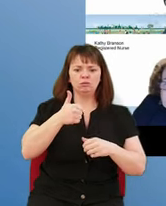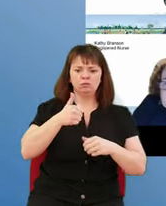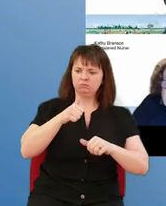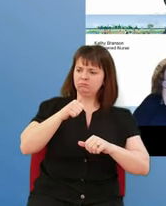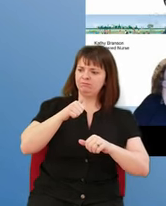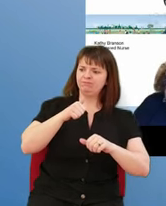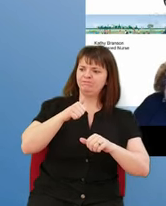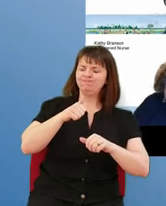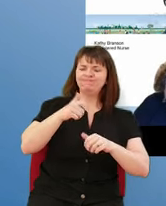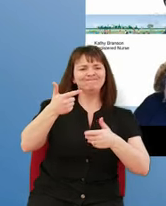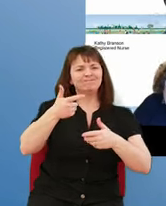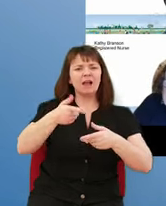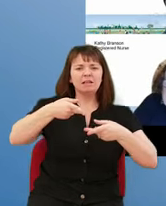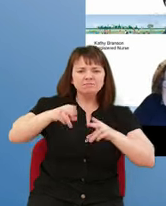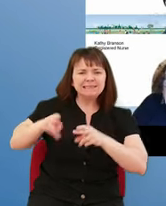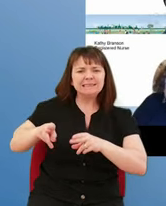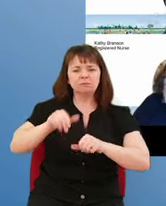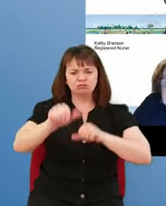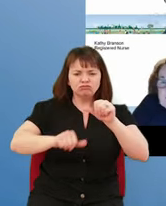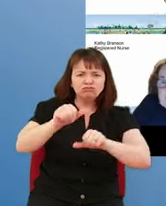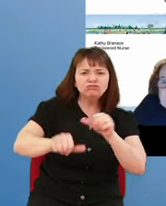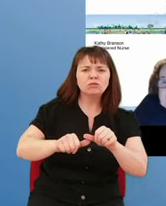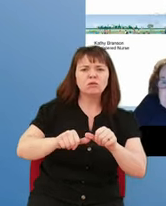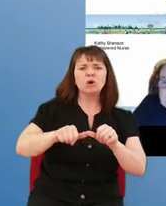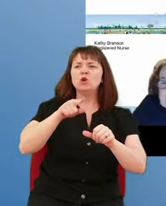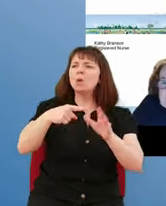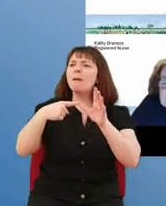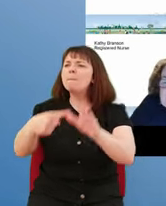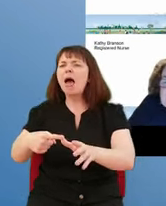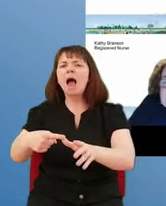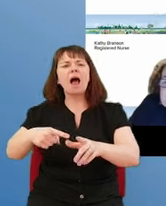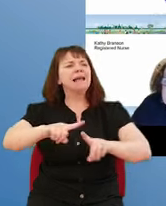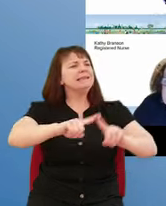you don't, i.e. you're not resilient, you may not be able to